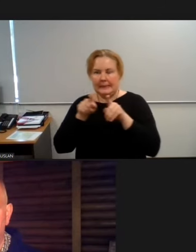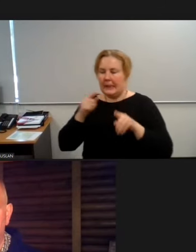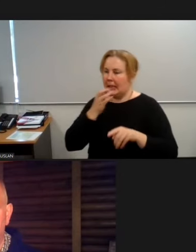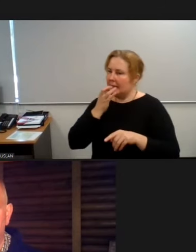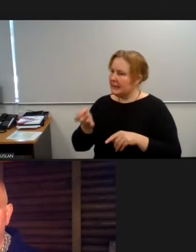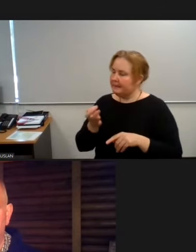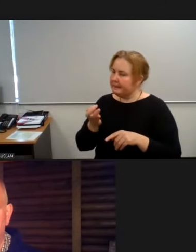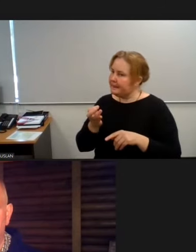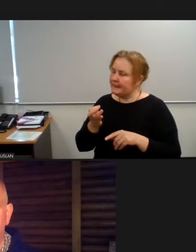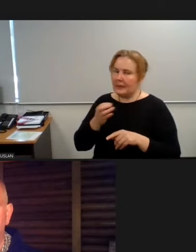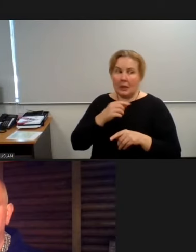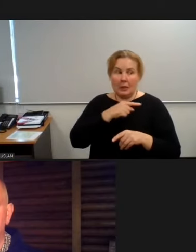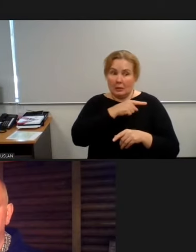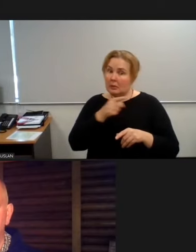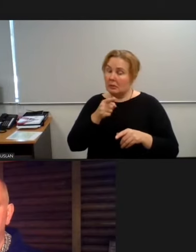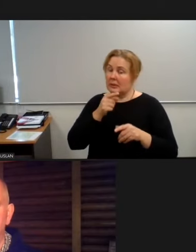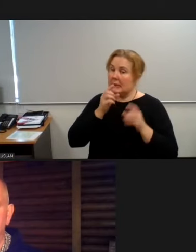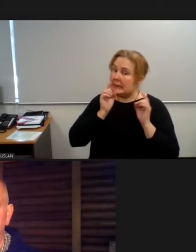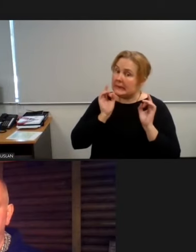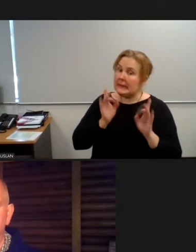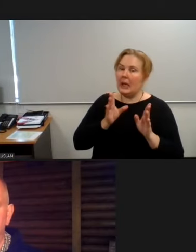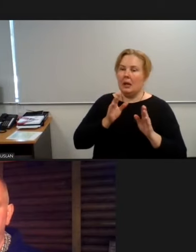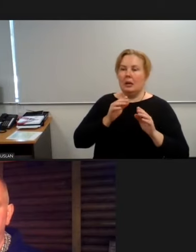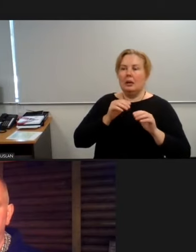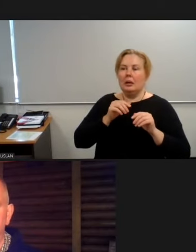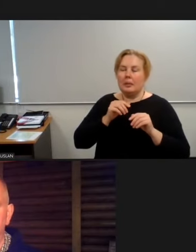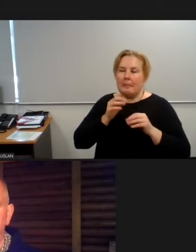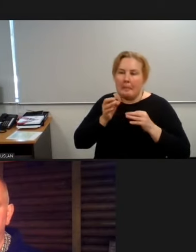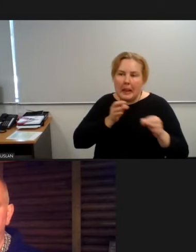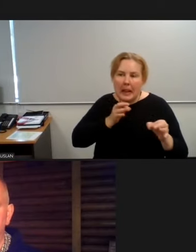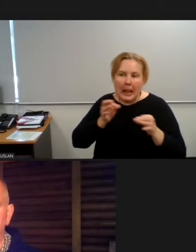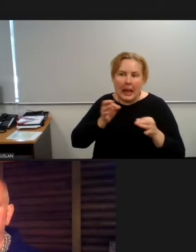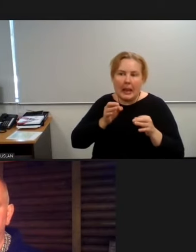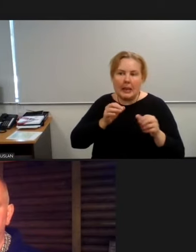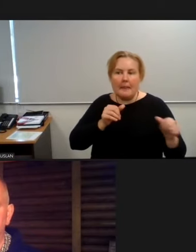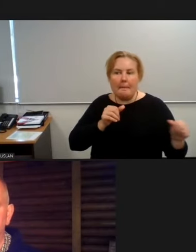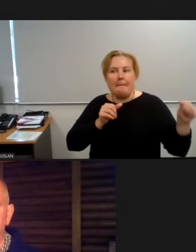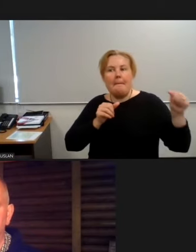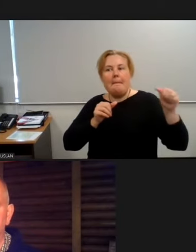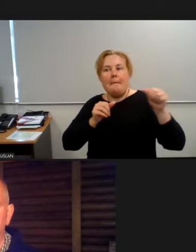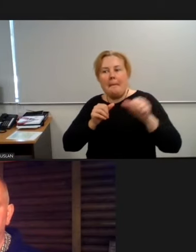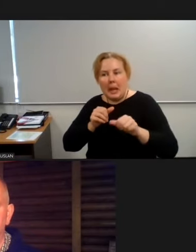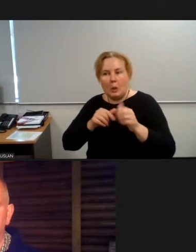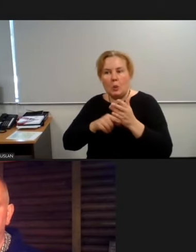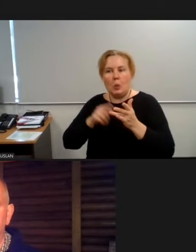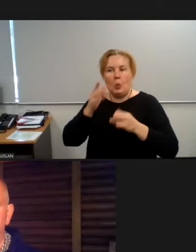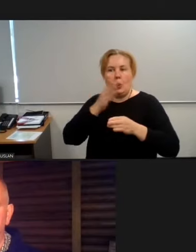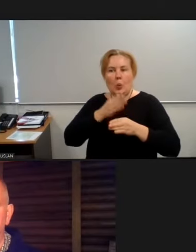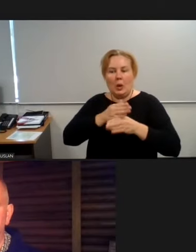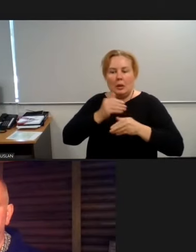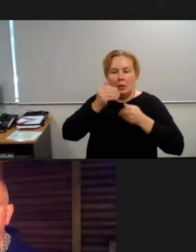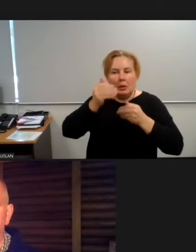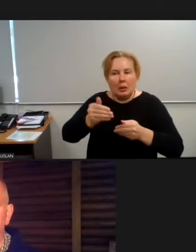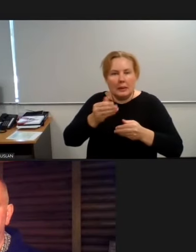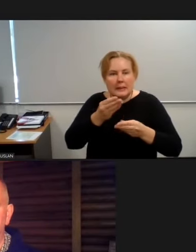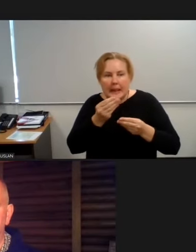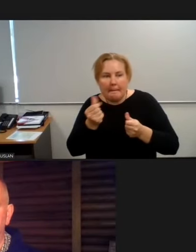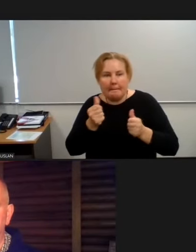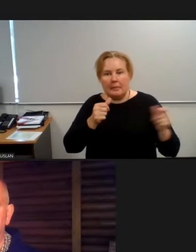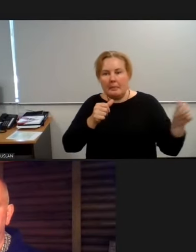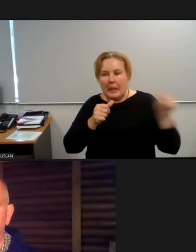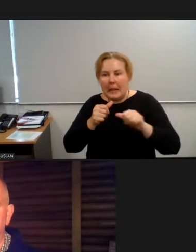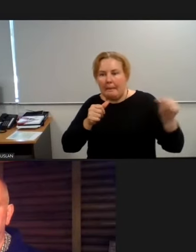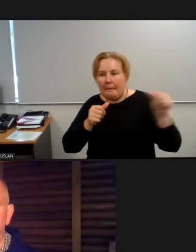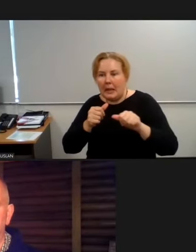a sort of staggered return to work now for the last little while, and particularly over the next few months. Should organisations